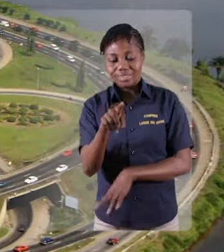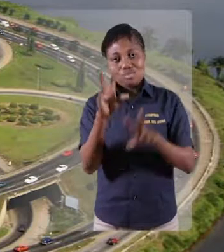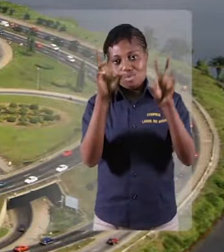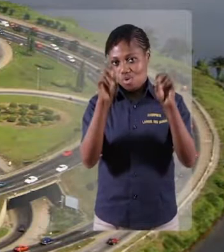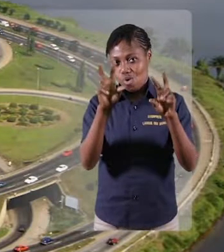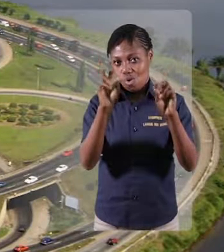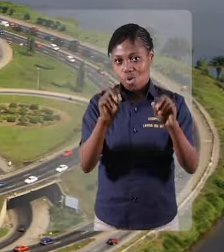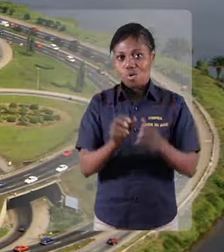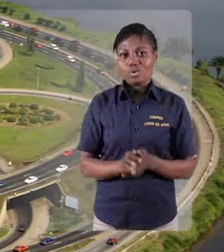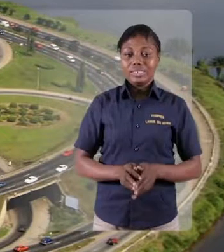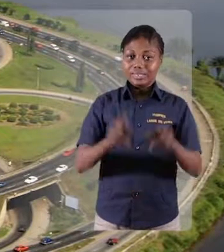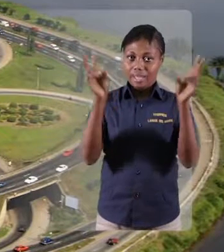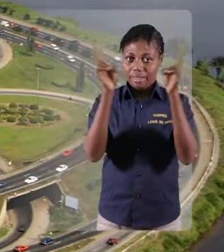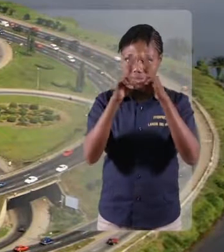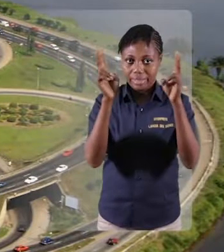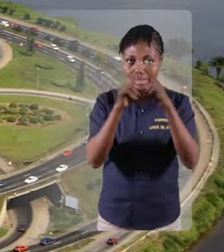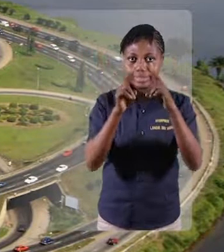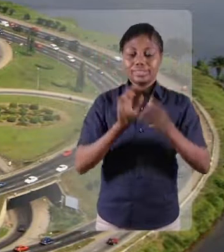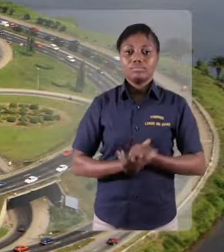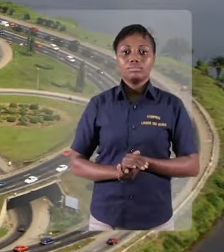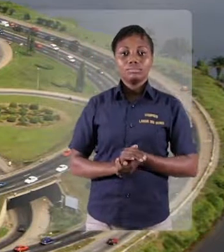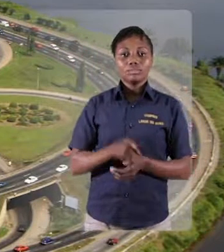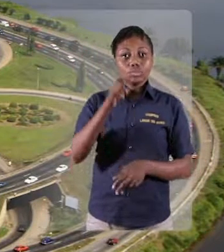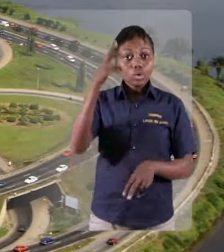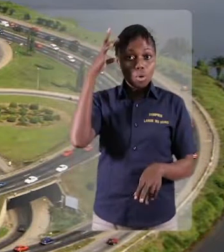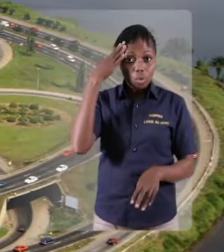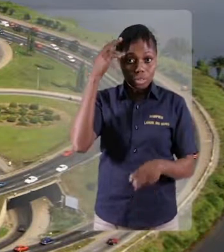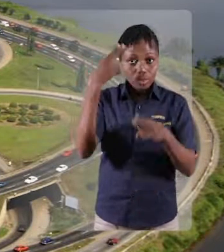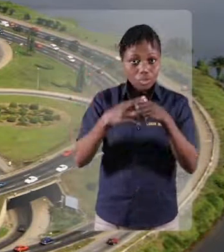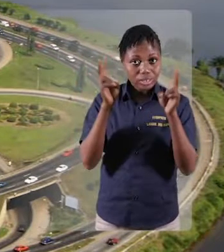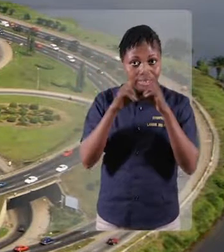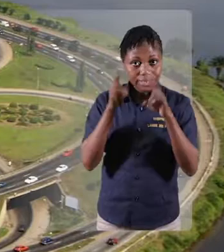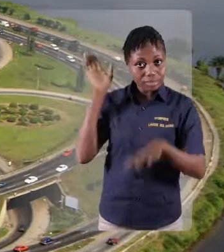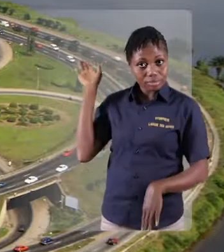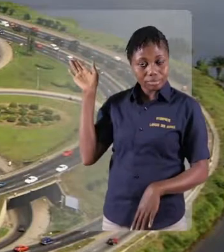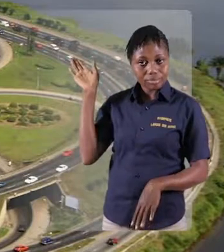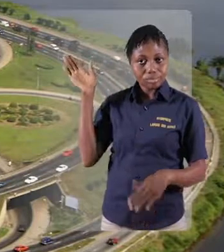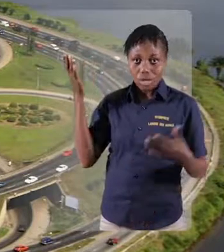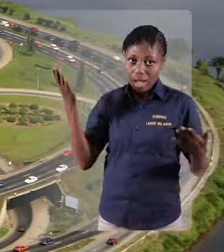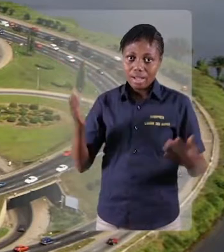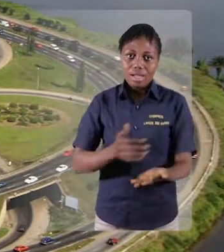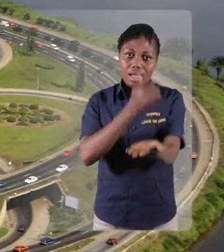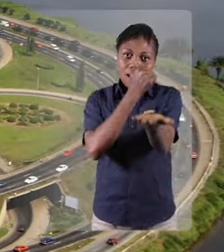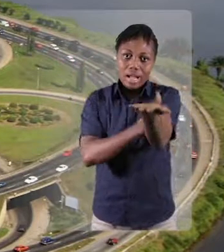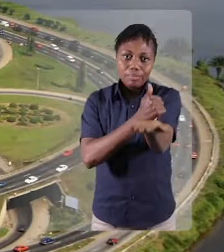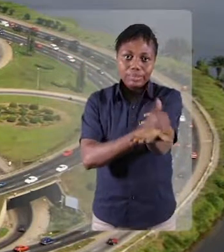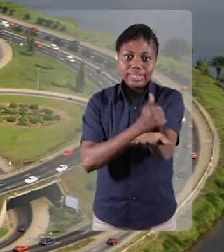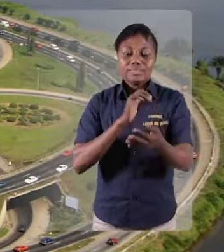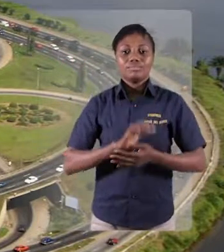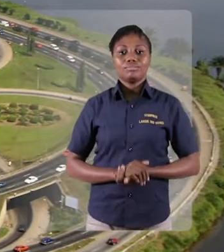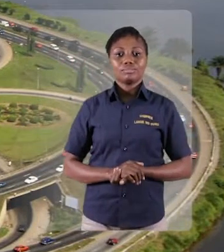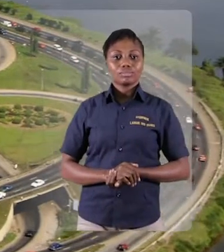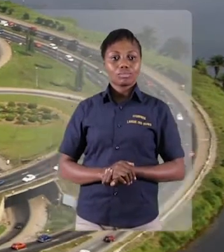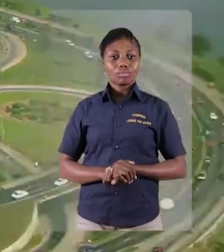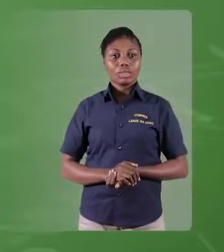No, this is a city. Can you recognize the city? Obviously, this is